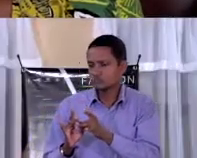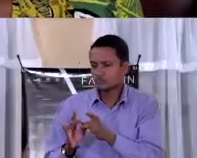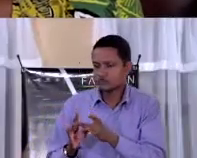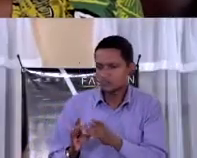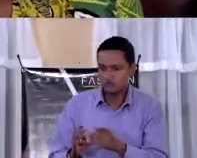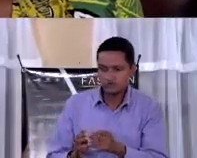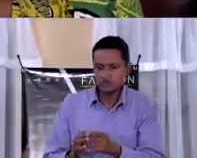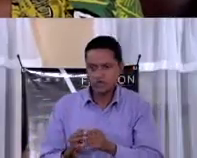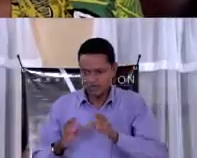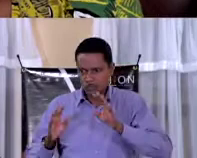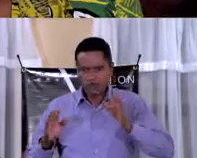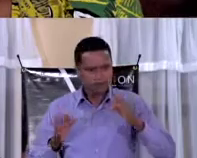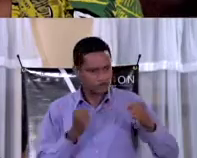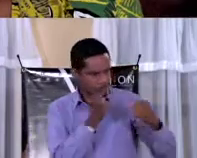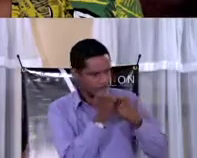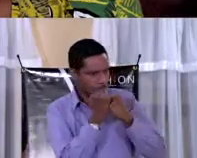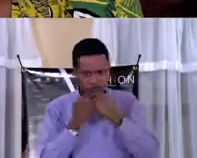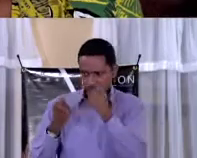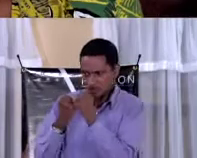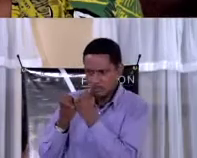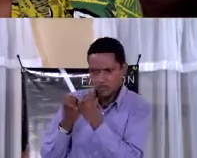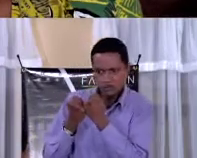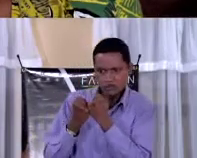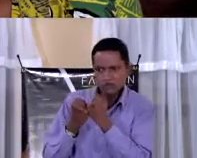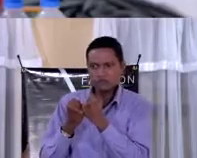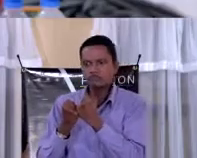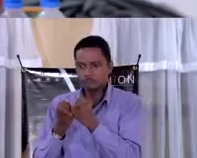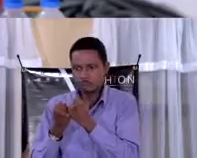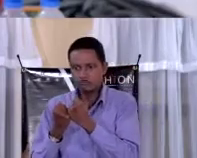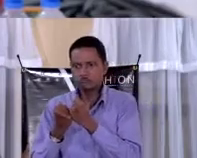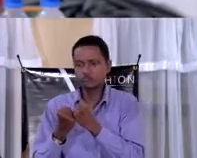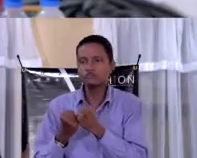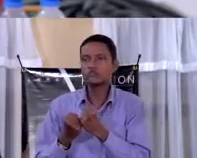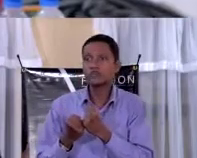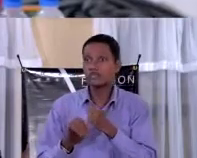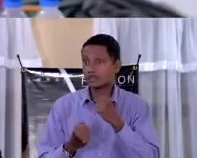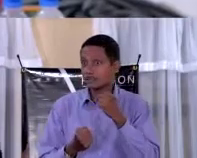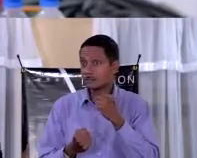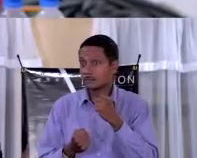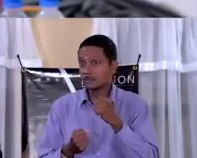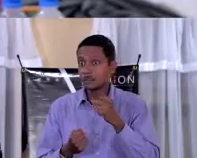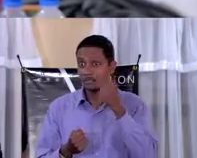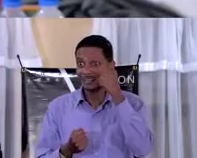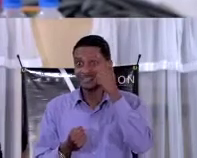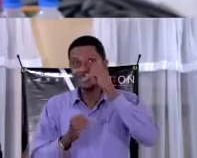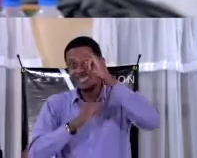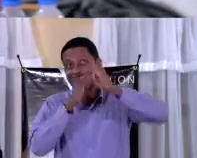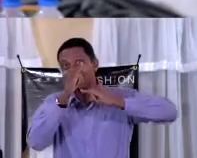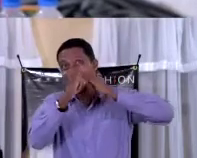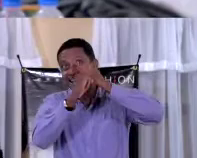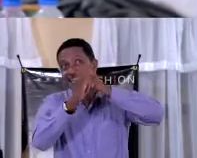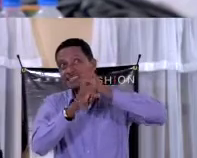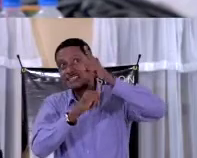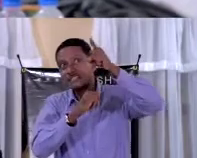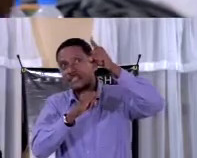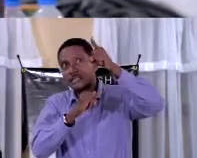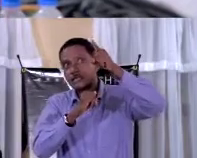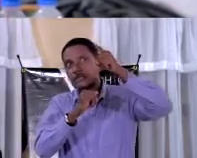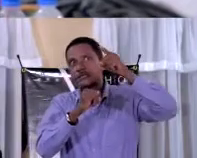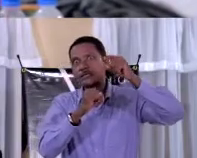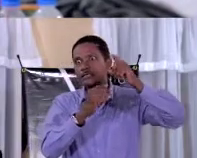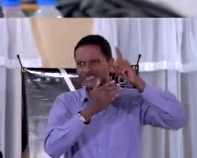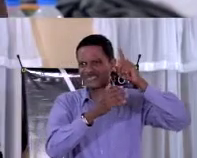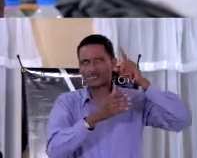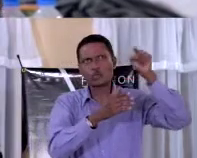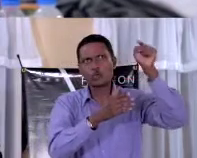international designers service their local markets and how they service their international markets. Never do local